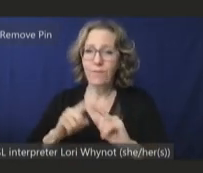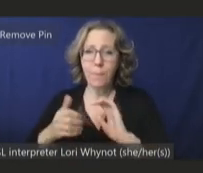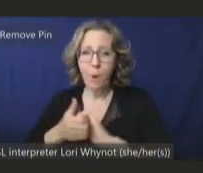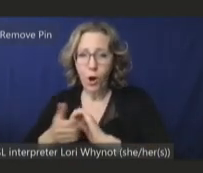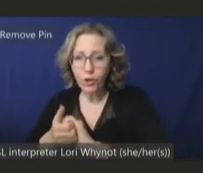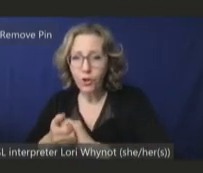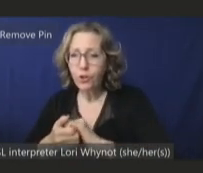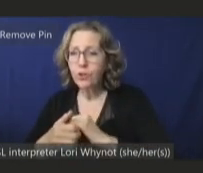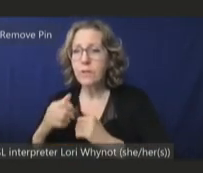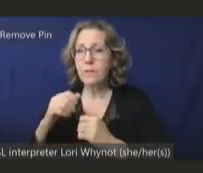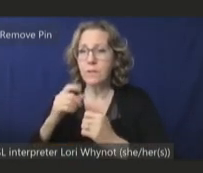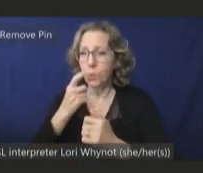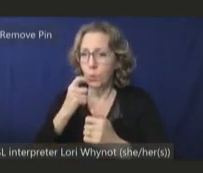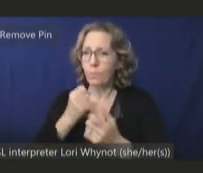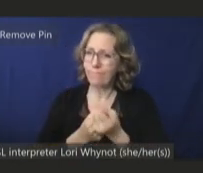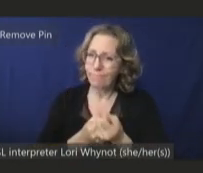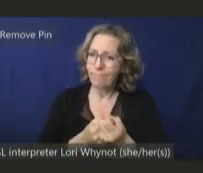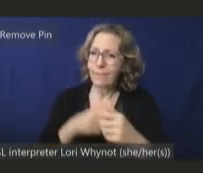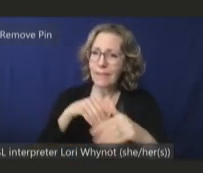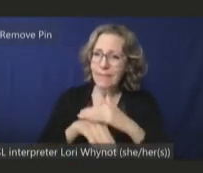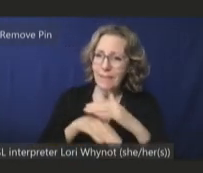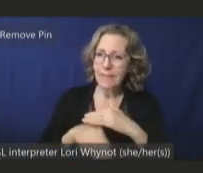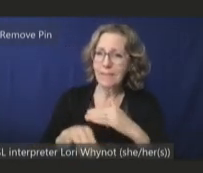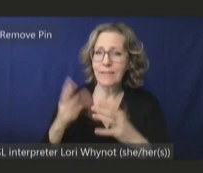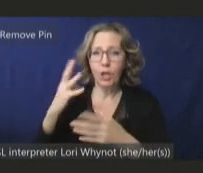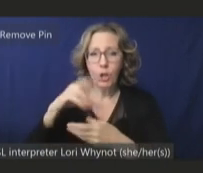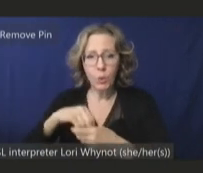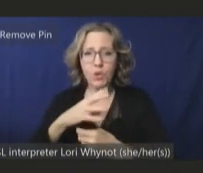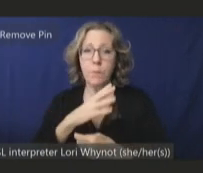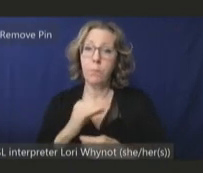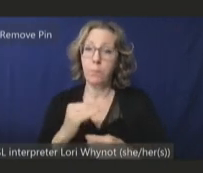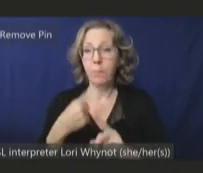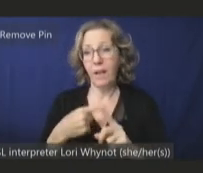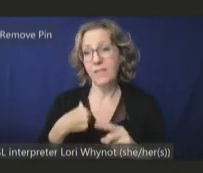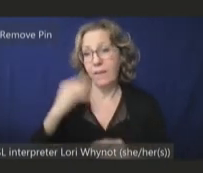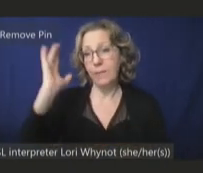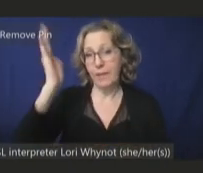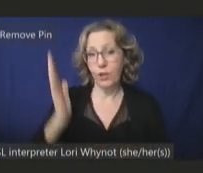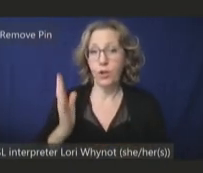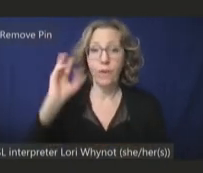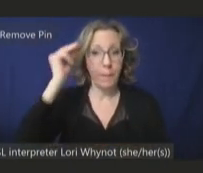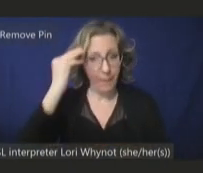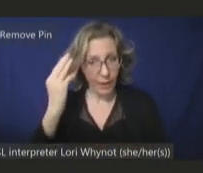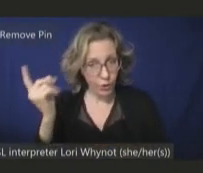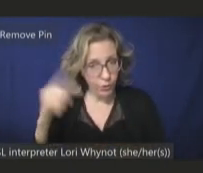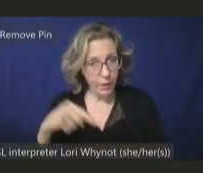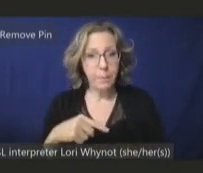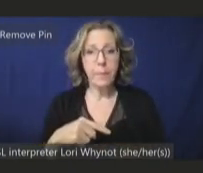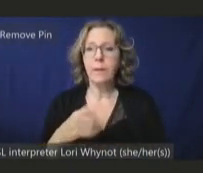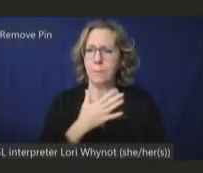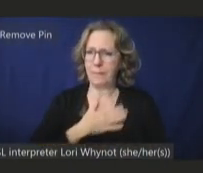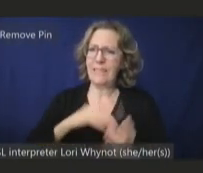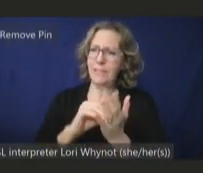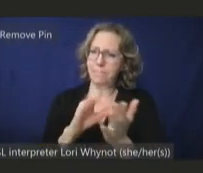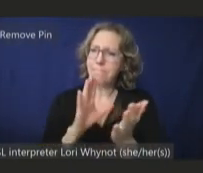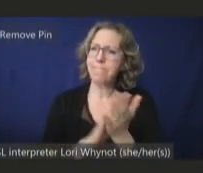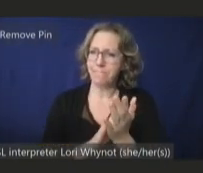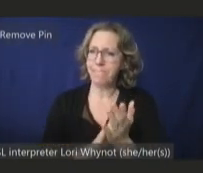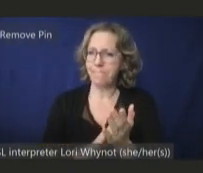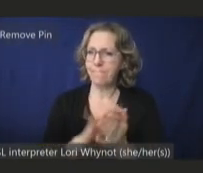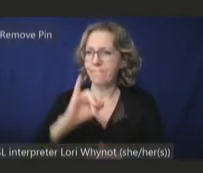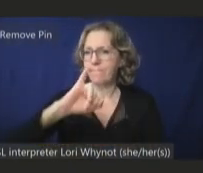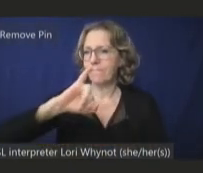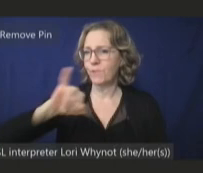t-shirts, and socializing, and it's a lot of fun. So please mark that date on your calendar. It's Tuesday, July 18th.